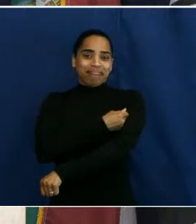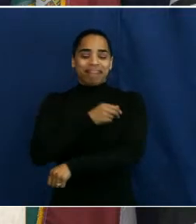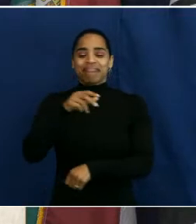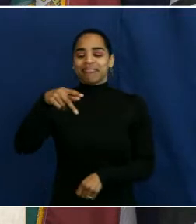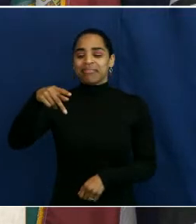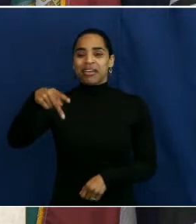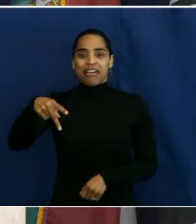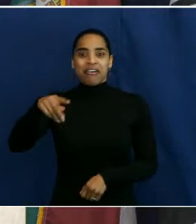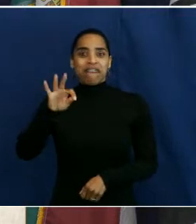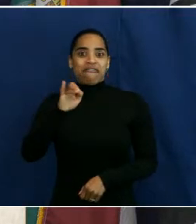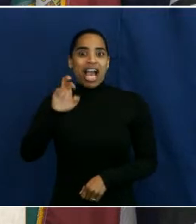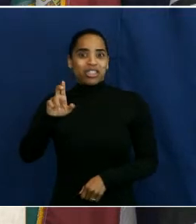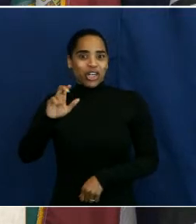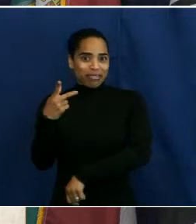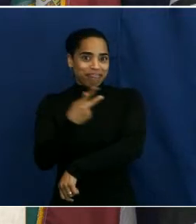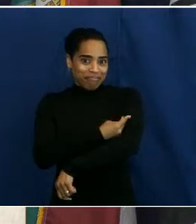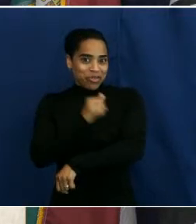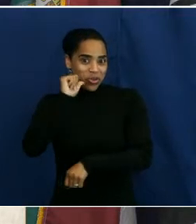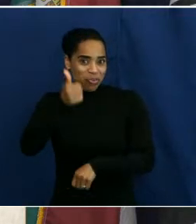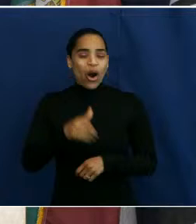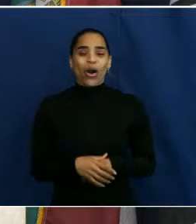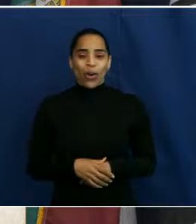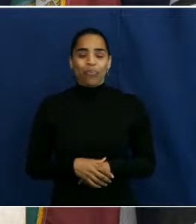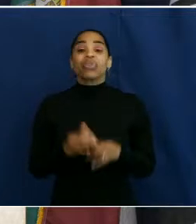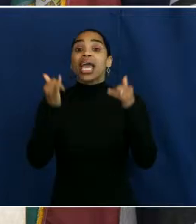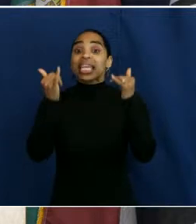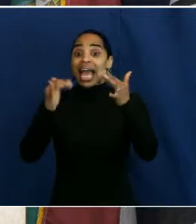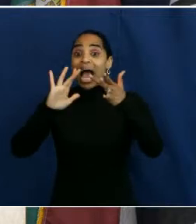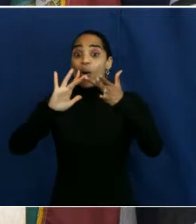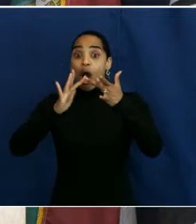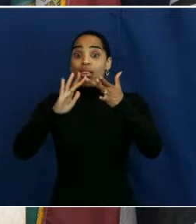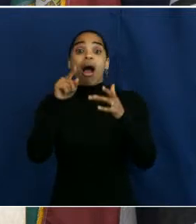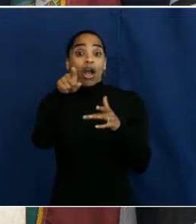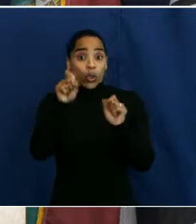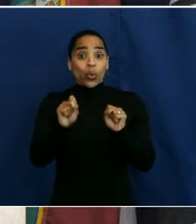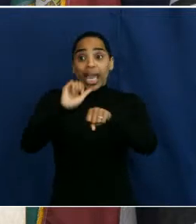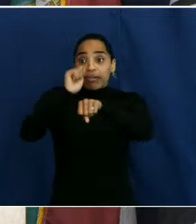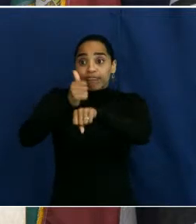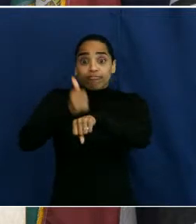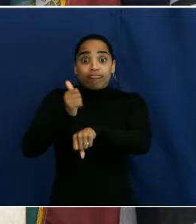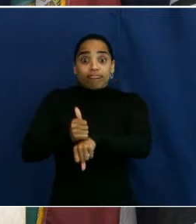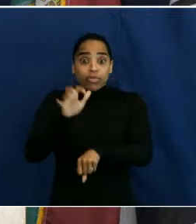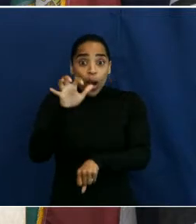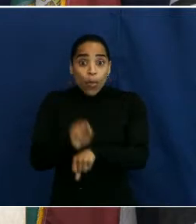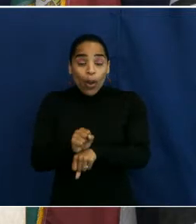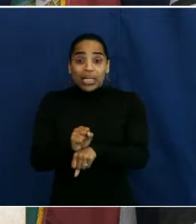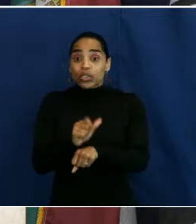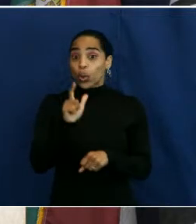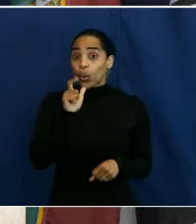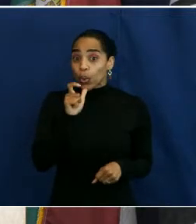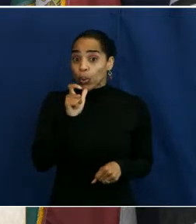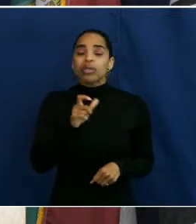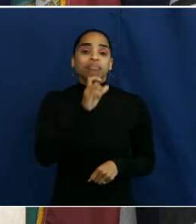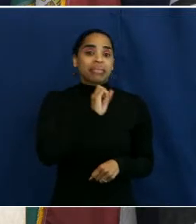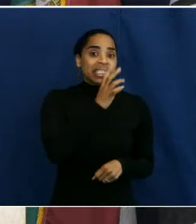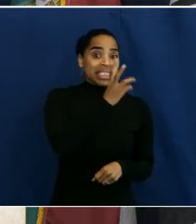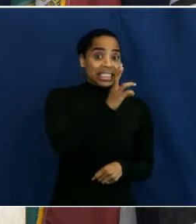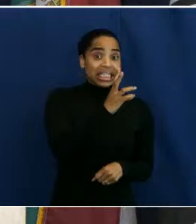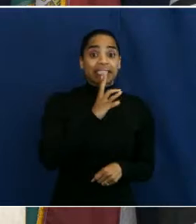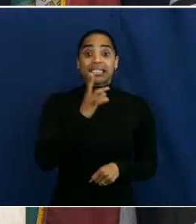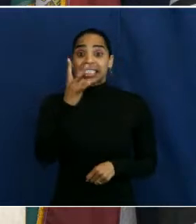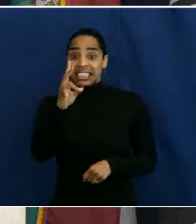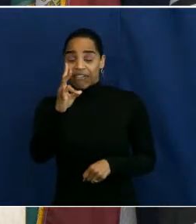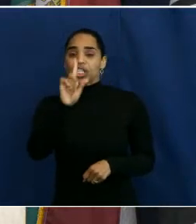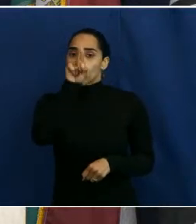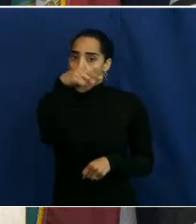Pfizer vaccine. The system should be open now for people to be able to make appointments. 16 and 17-year-olds are only allowed